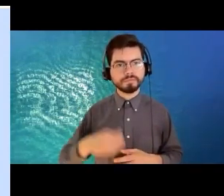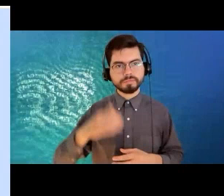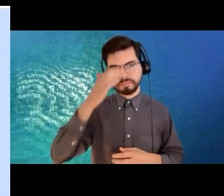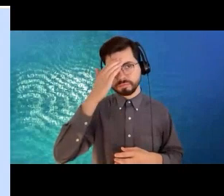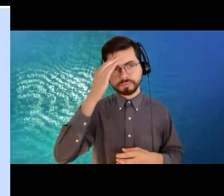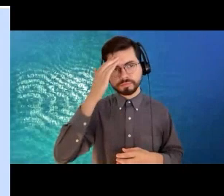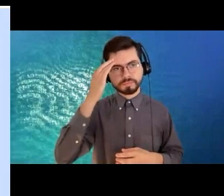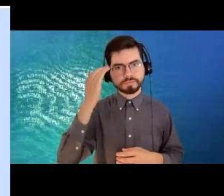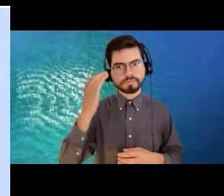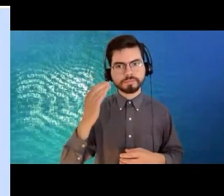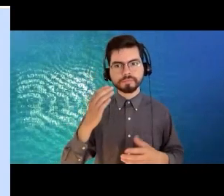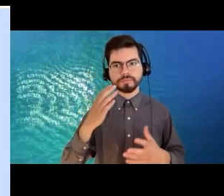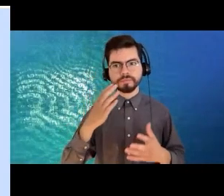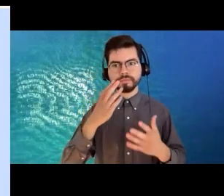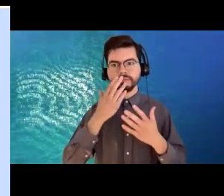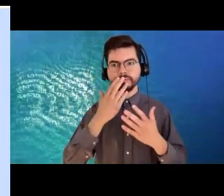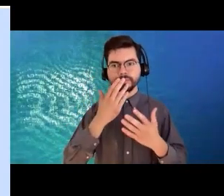Thank you.